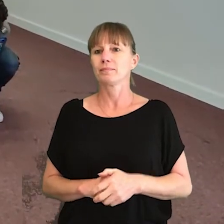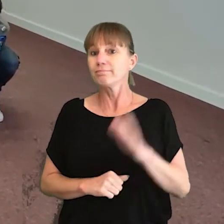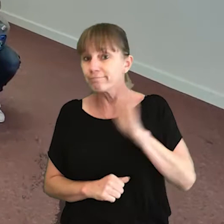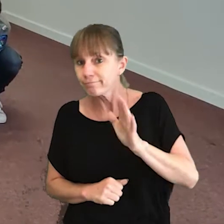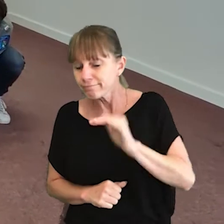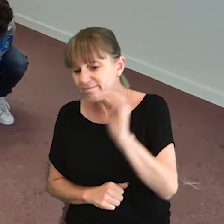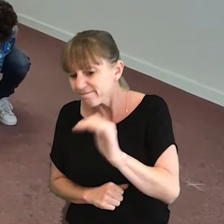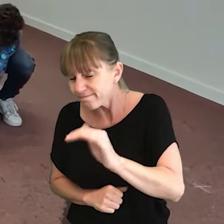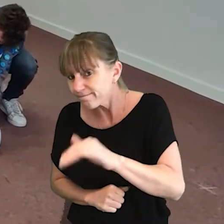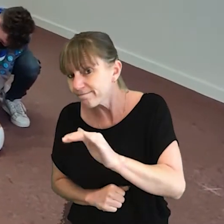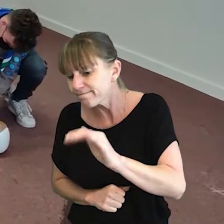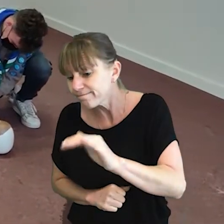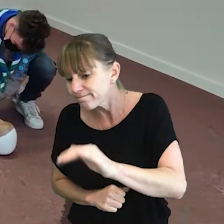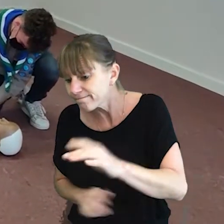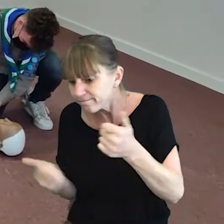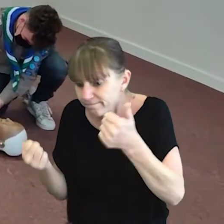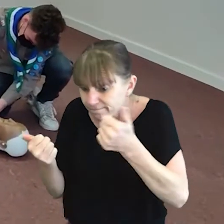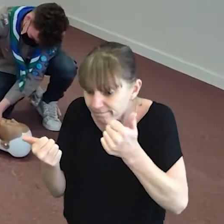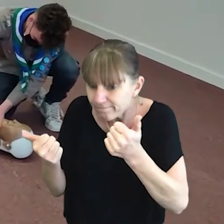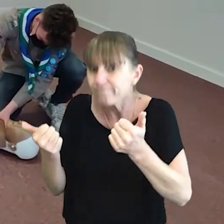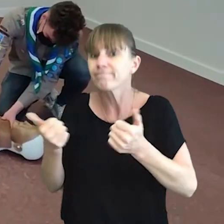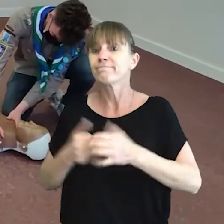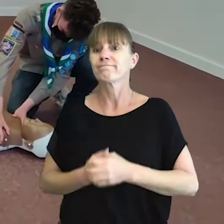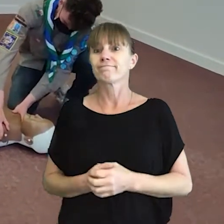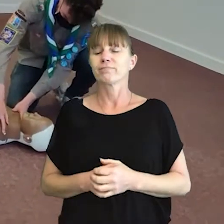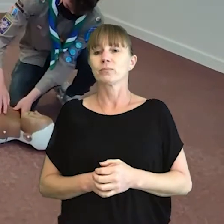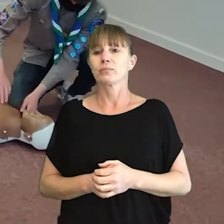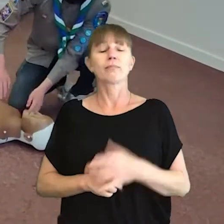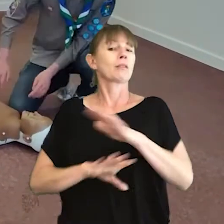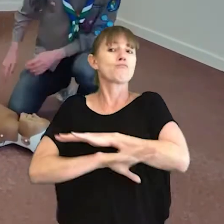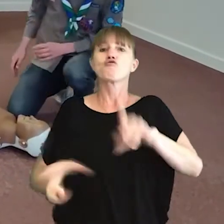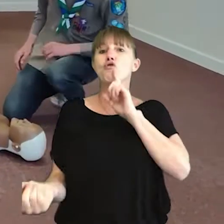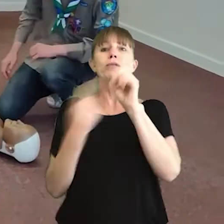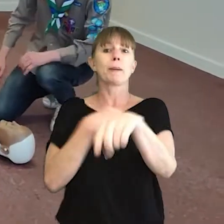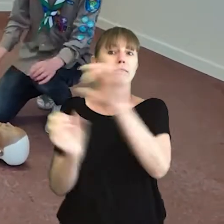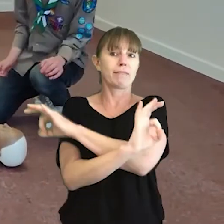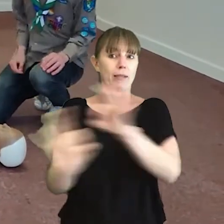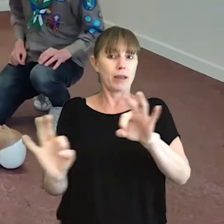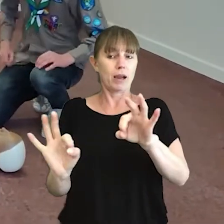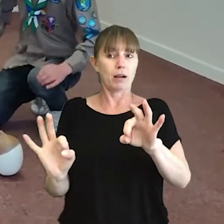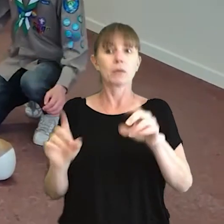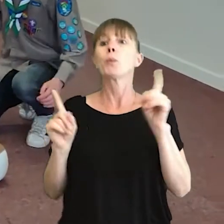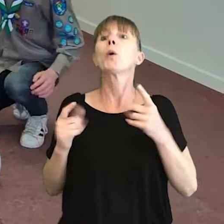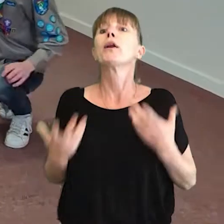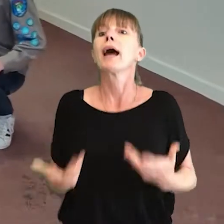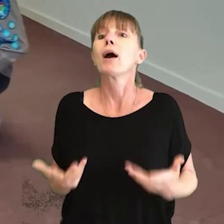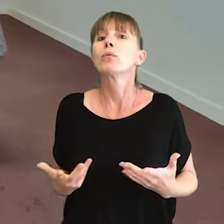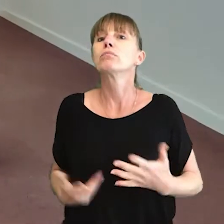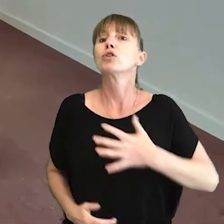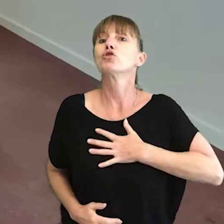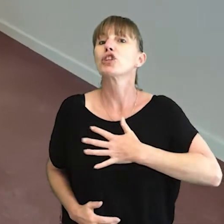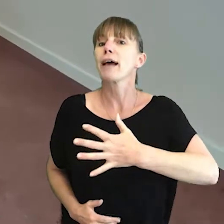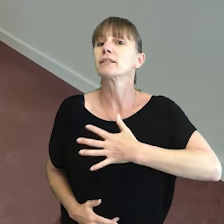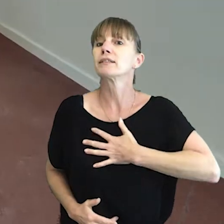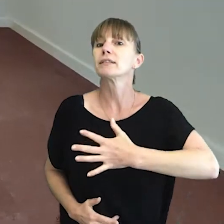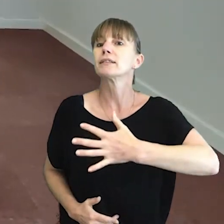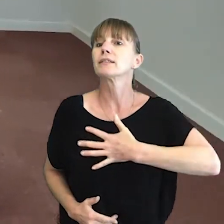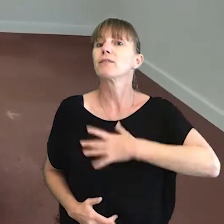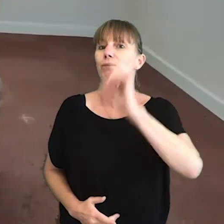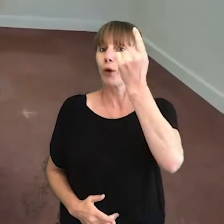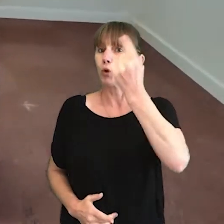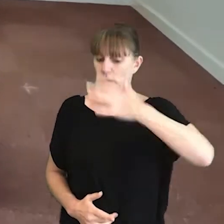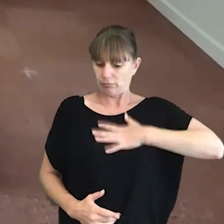Hello. Can you hear me? Hello. Can you hear me? Okay, you've got no response there, so what do we need to have a little look at? So check